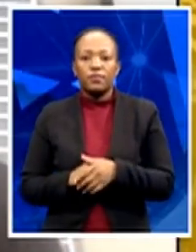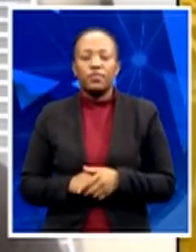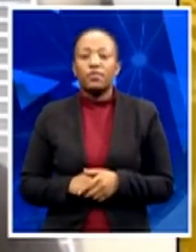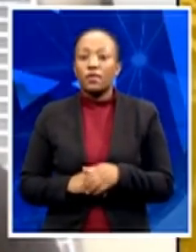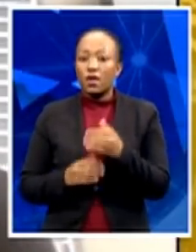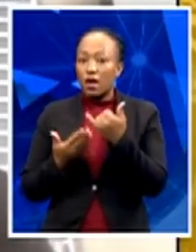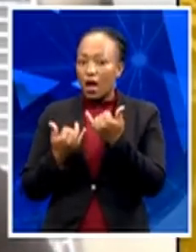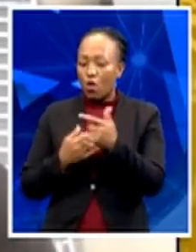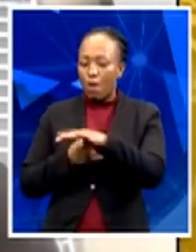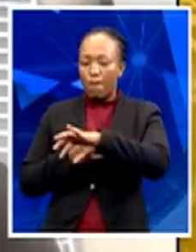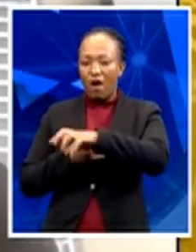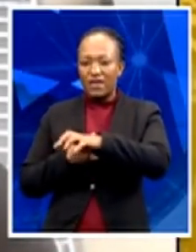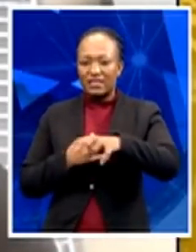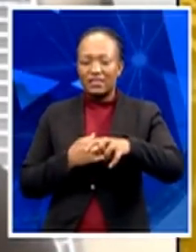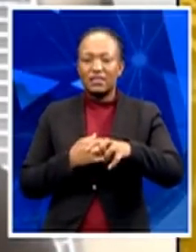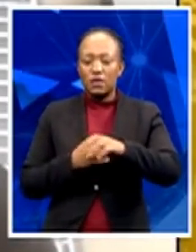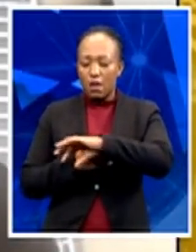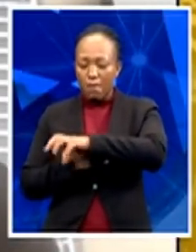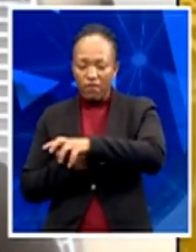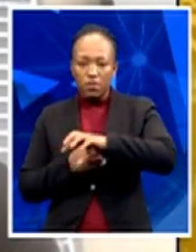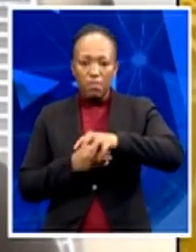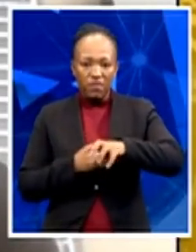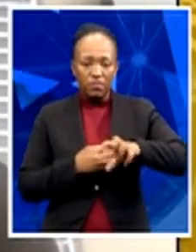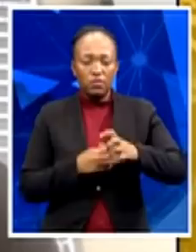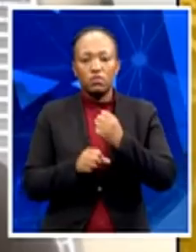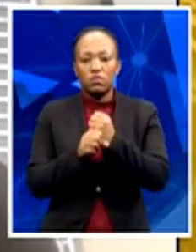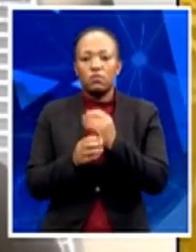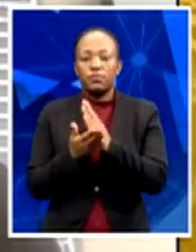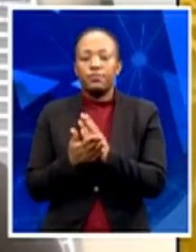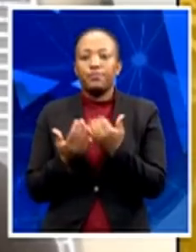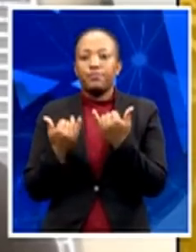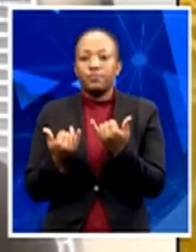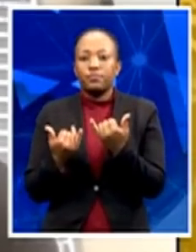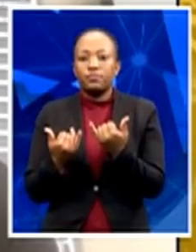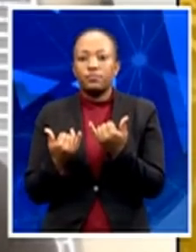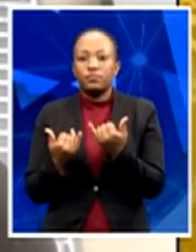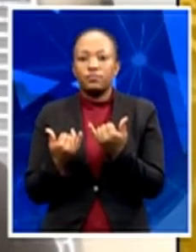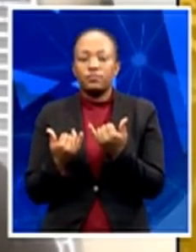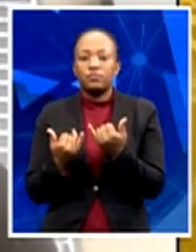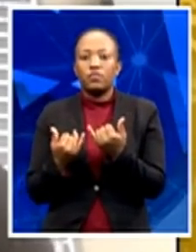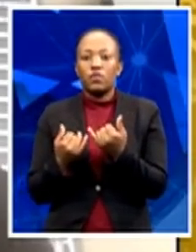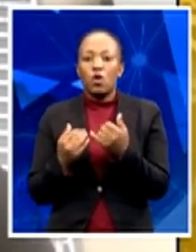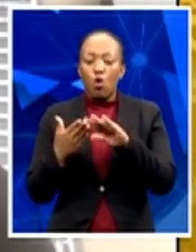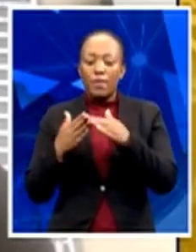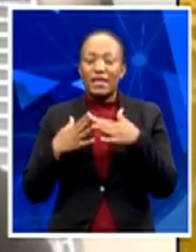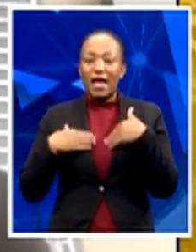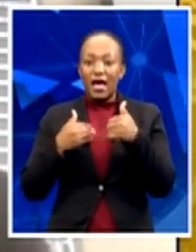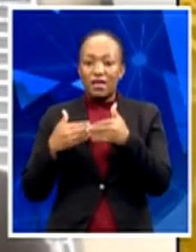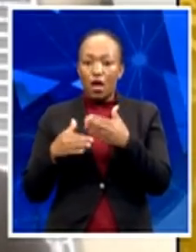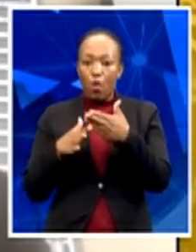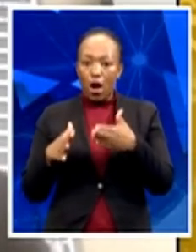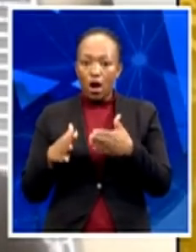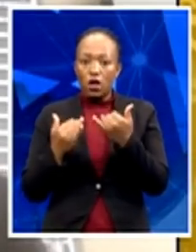moving into ensuring that we have community healthcare workers who go into the houses to register the